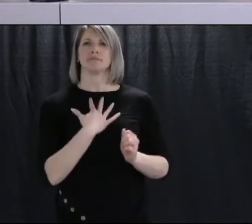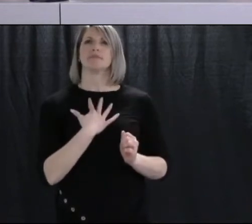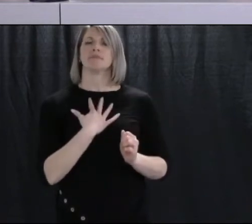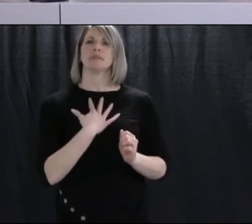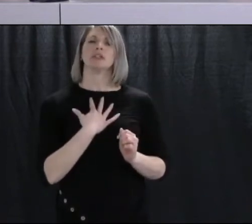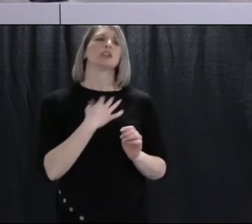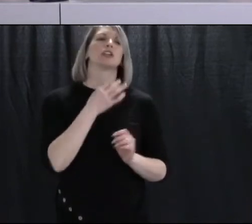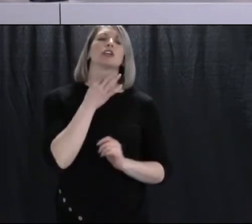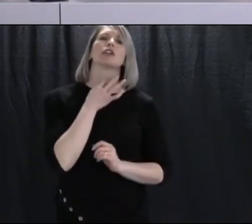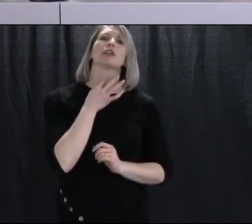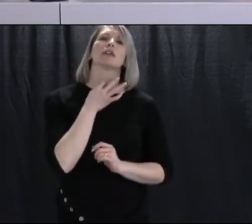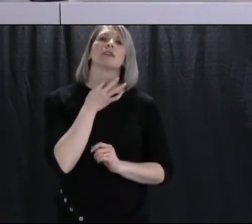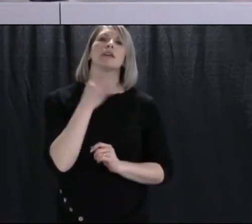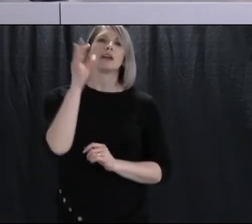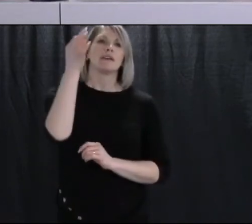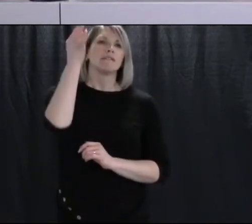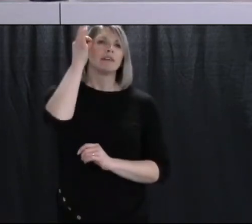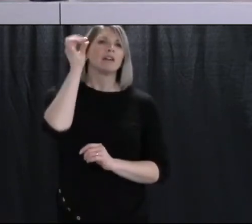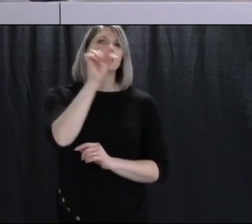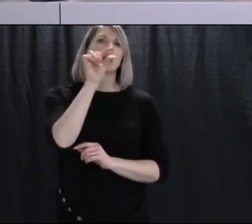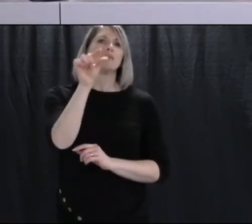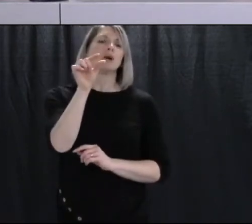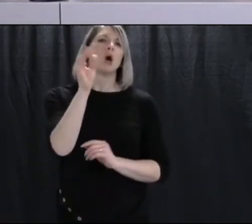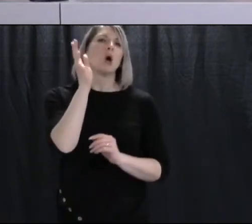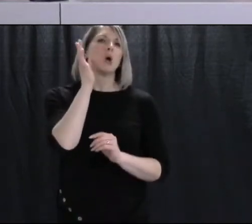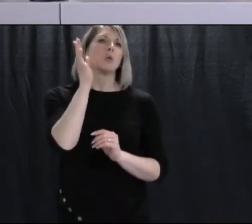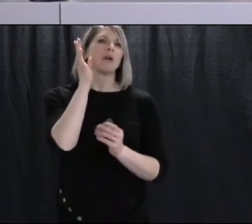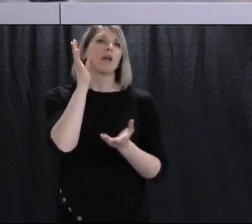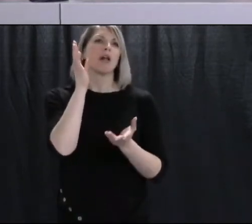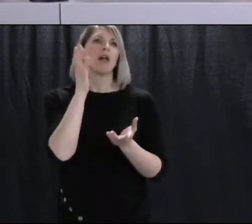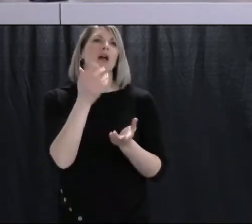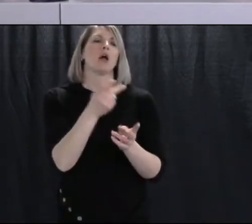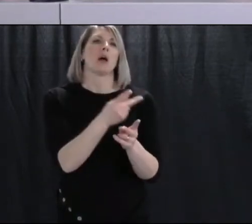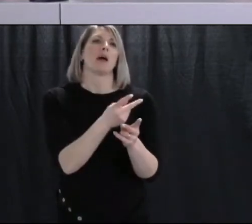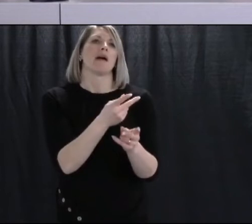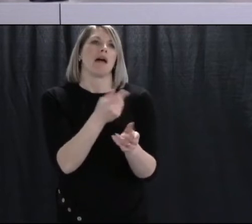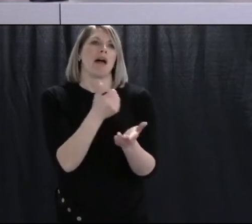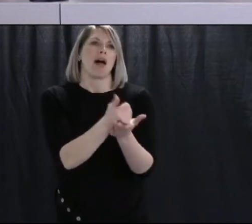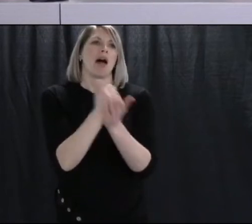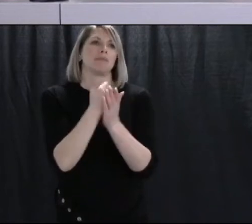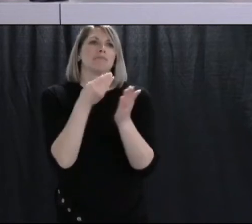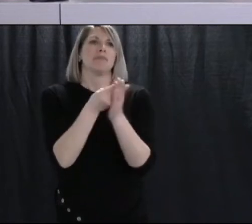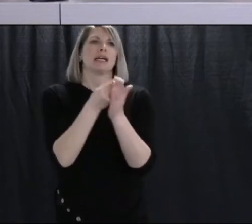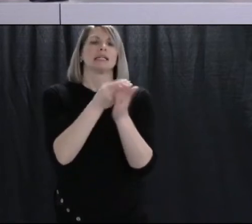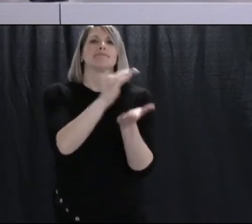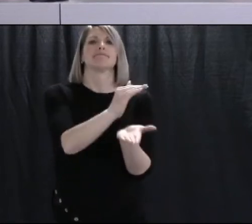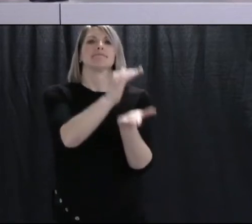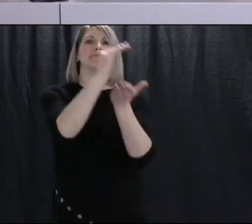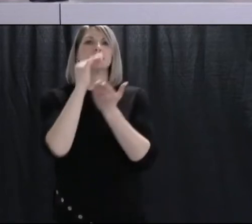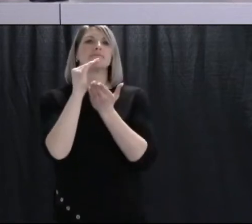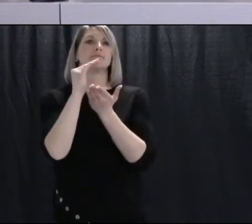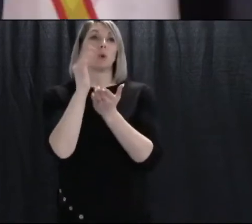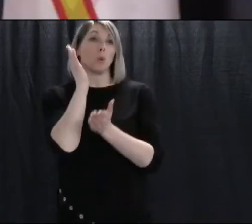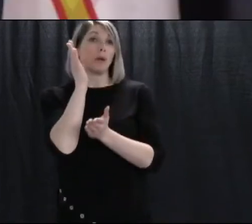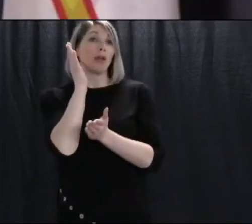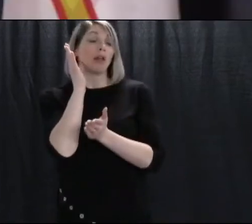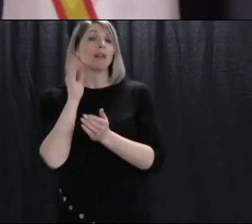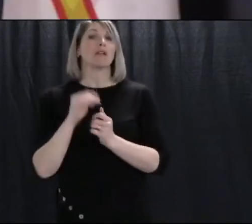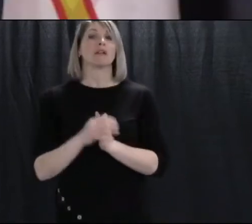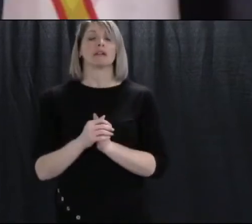federal government is going to help us with a cash flow crunch by doing borrowing on our behalf? Well, on Thursday this